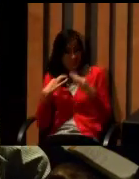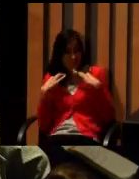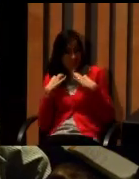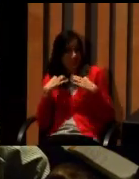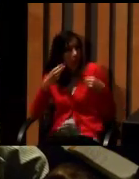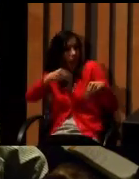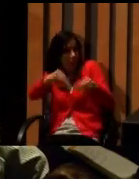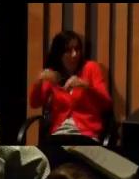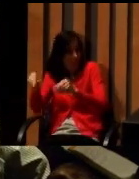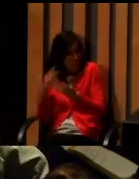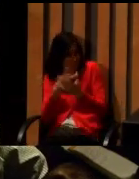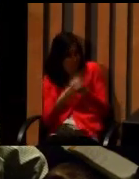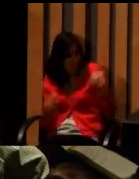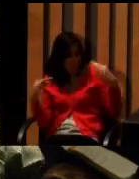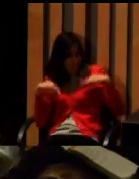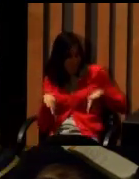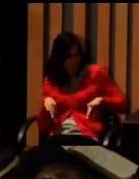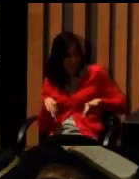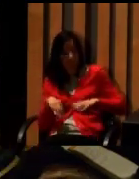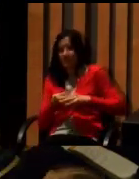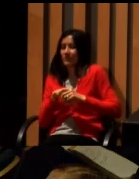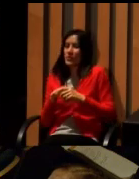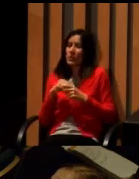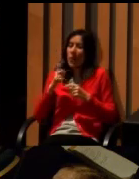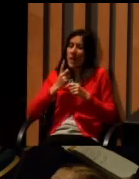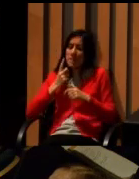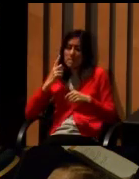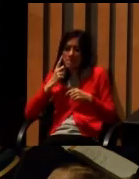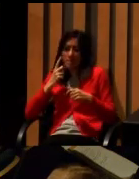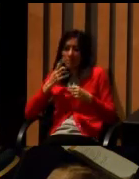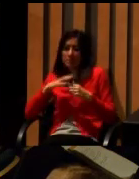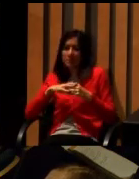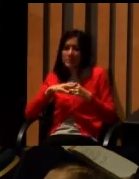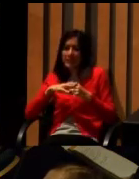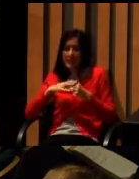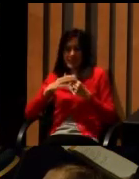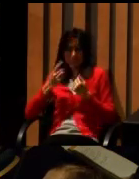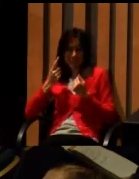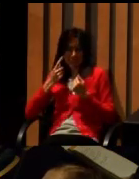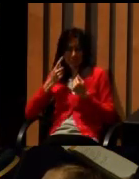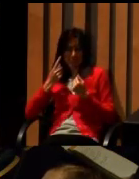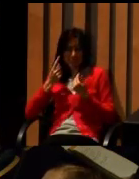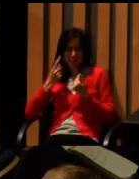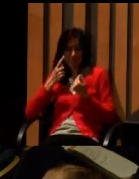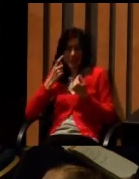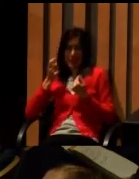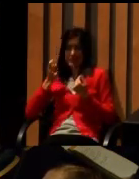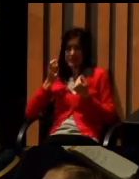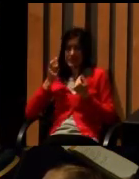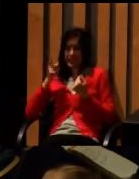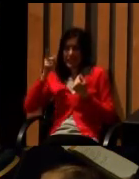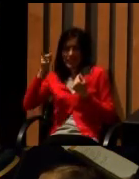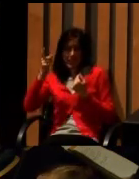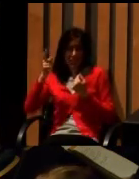what is it? Is it what, you know, Reverend Hagler said, some kind of oppression, or I'm so big,